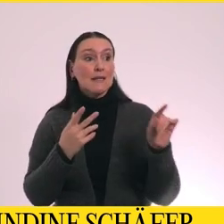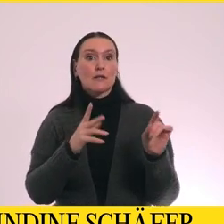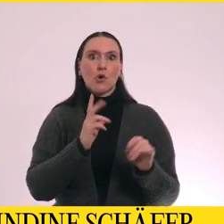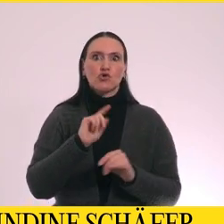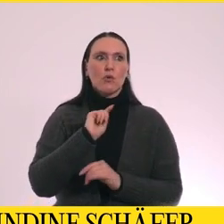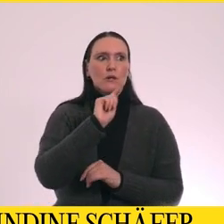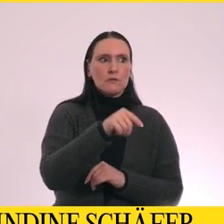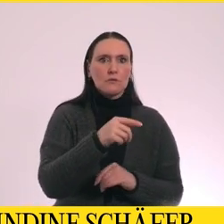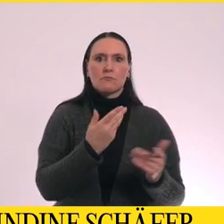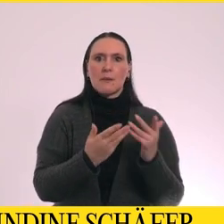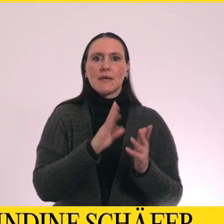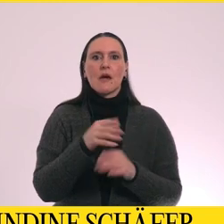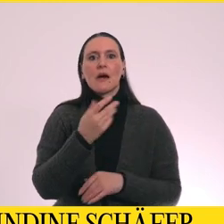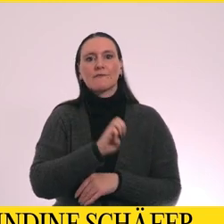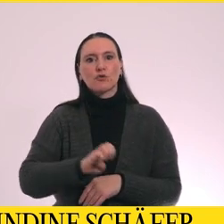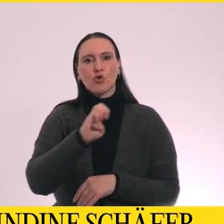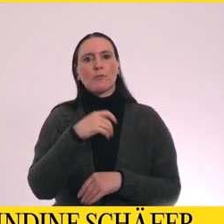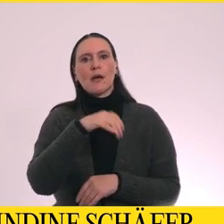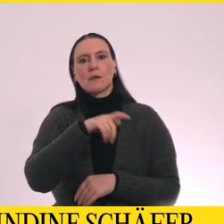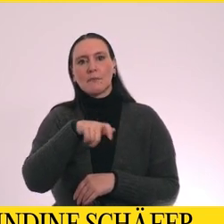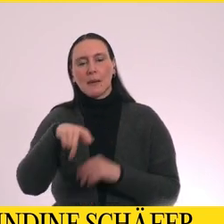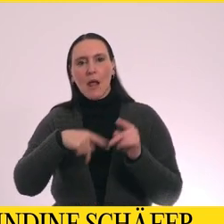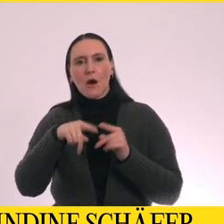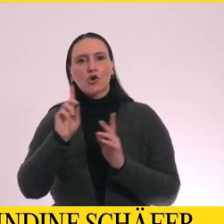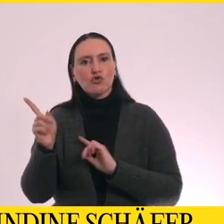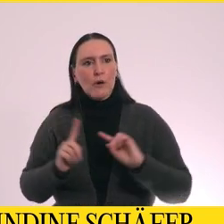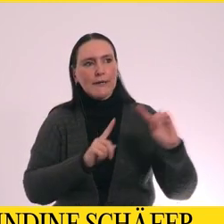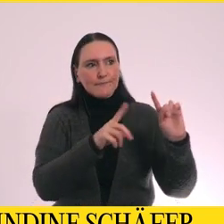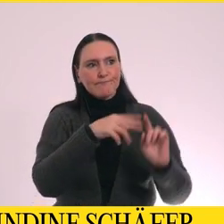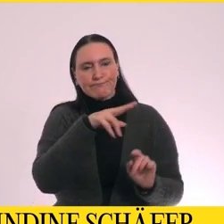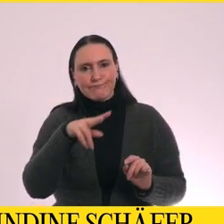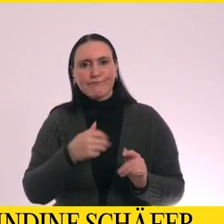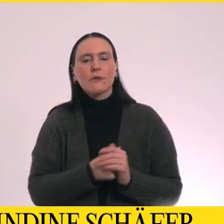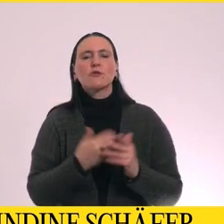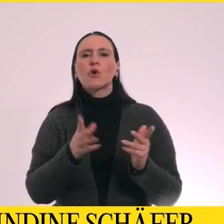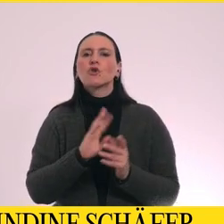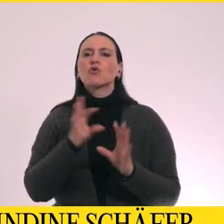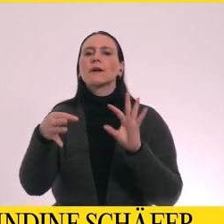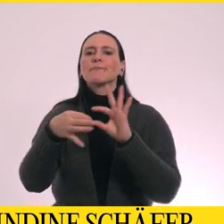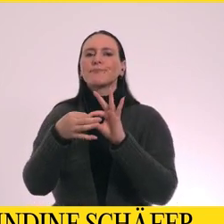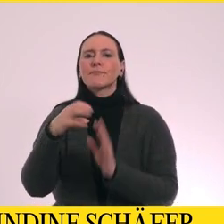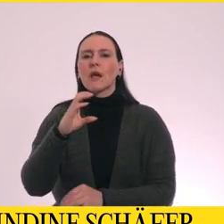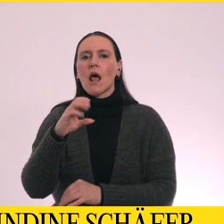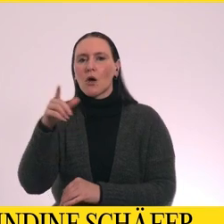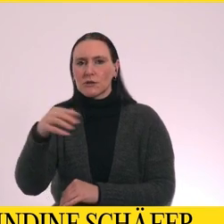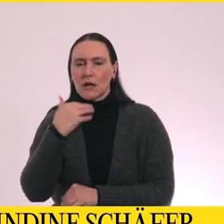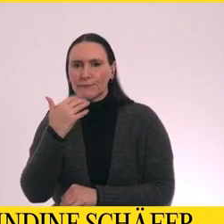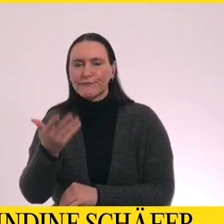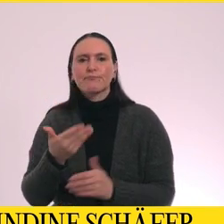trying to change. Lastly, I just want to comment on what Carlotta also gave as an example of, like, you know, someone who's being a French